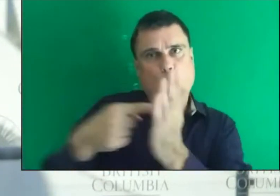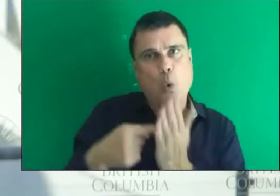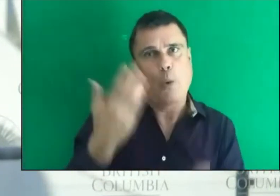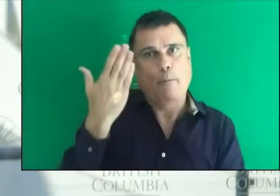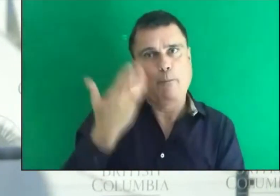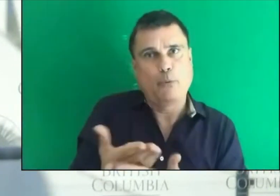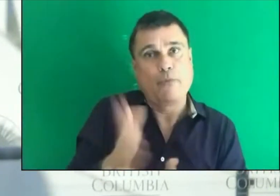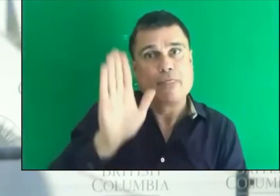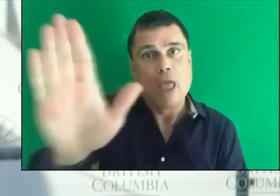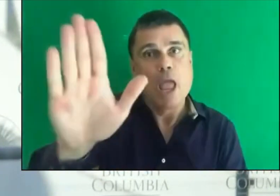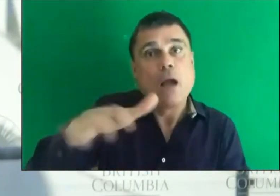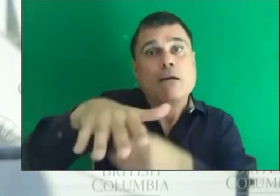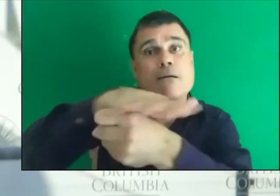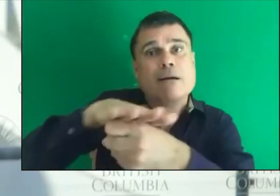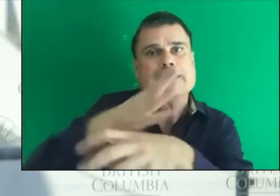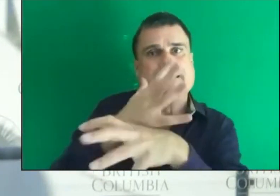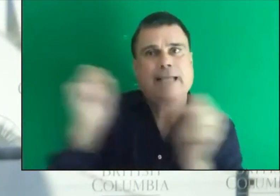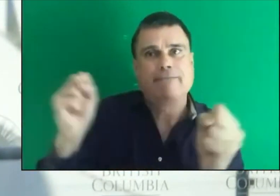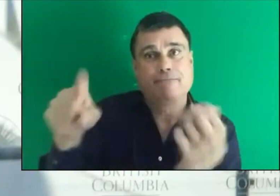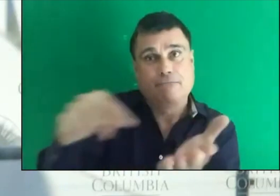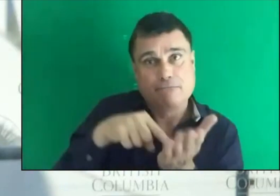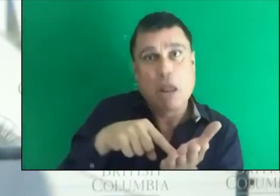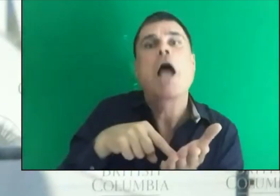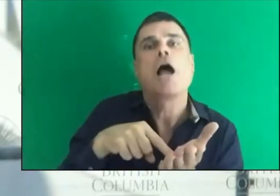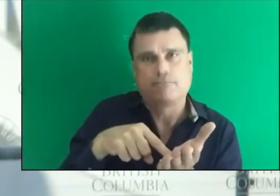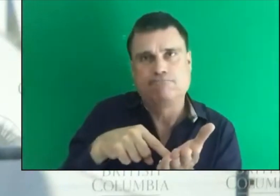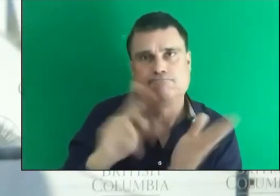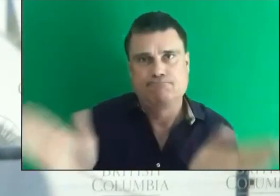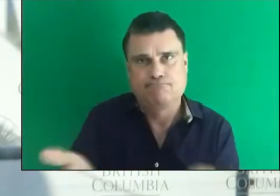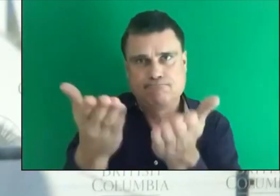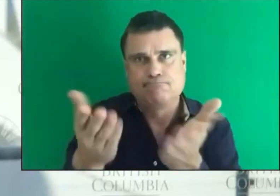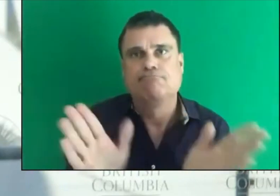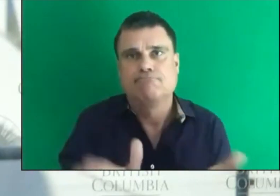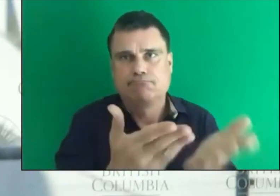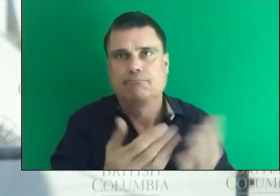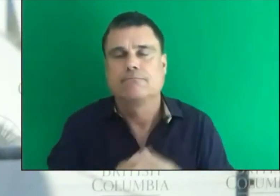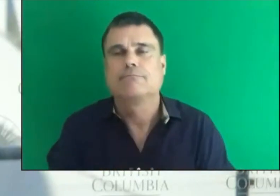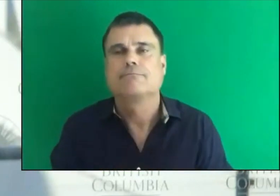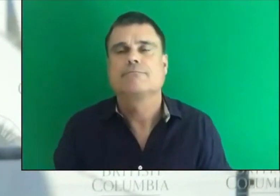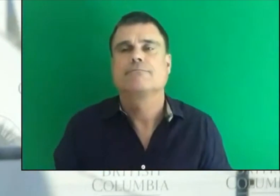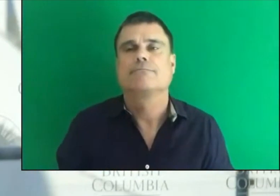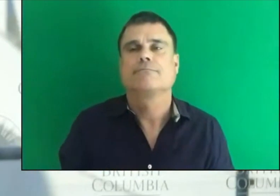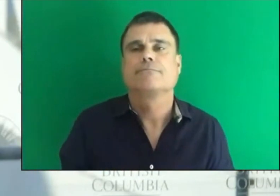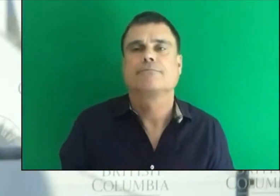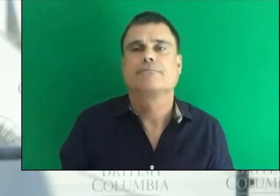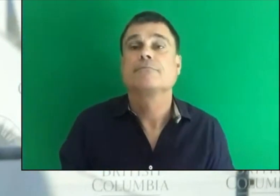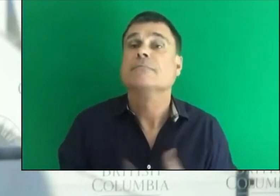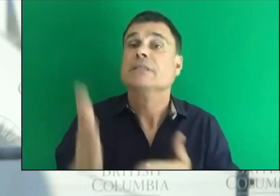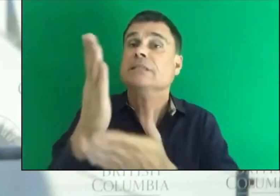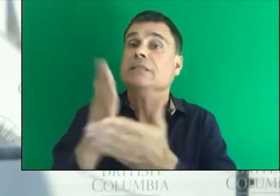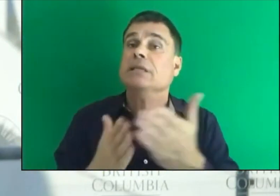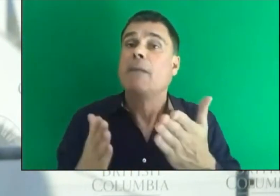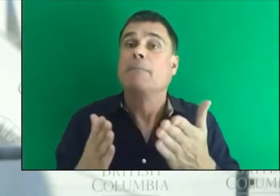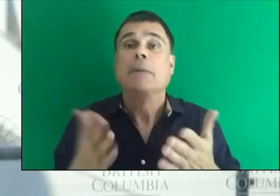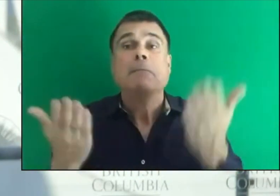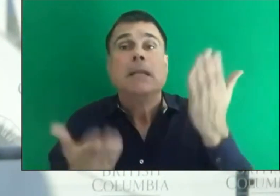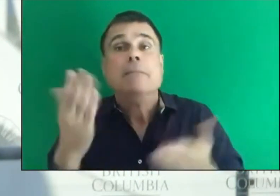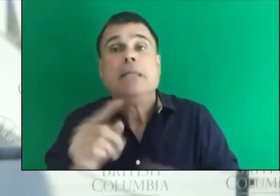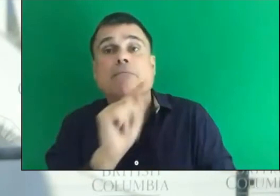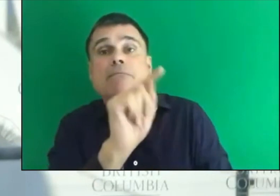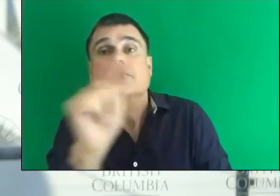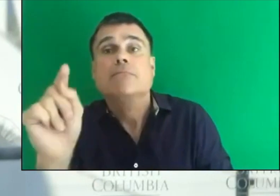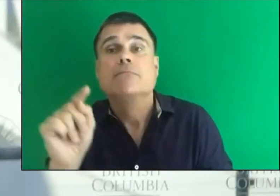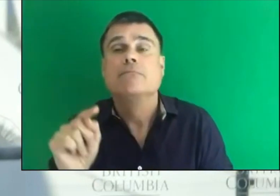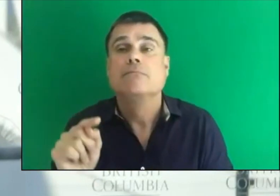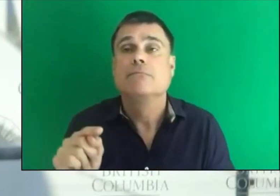to really show that they have these plans in place, because we've started to see increased numbers of people that report that